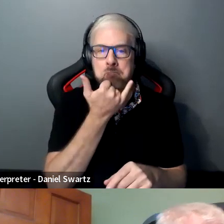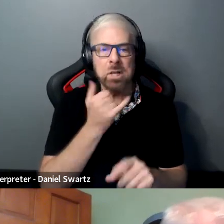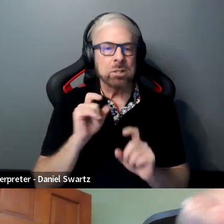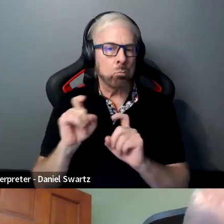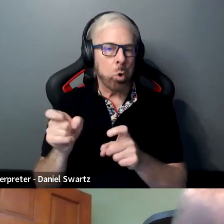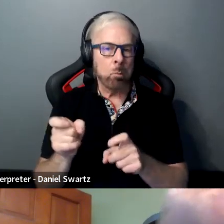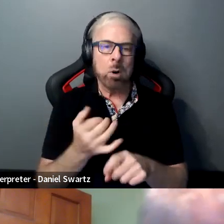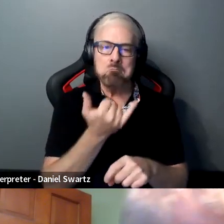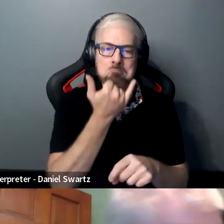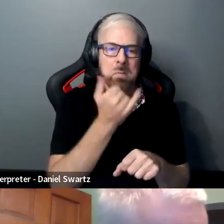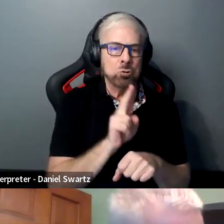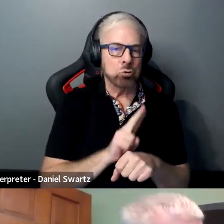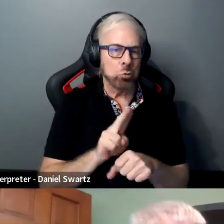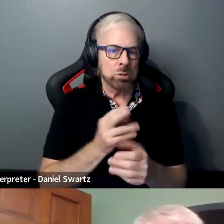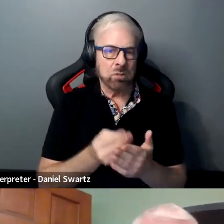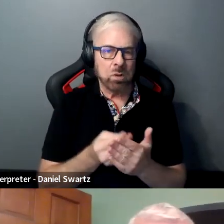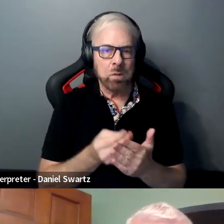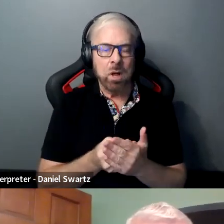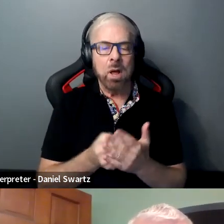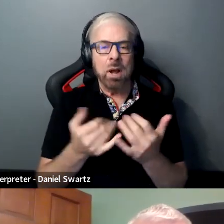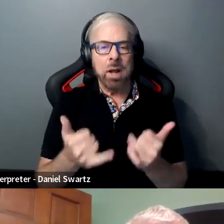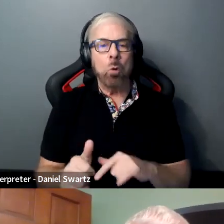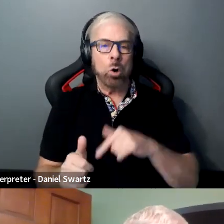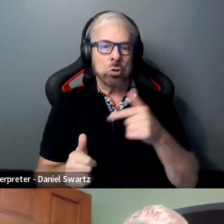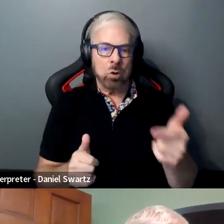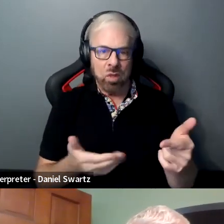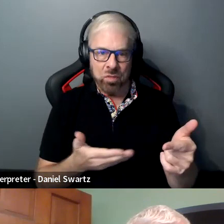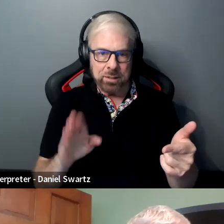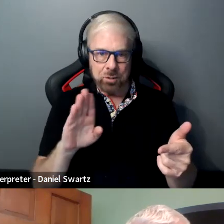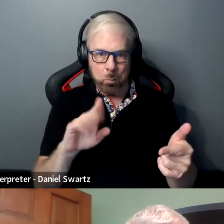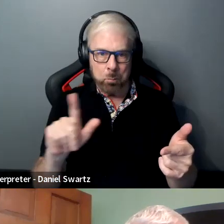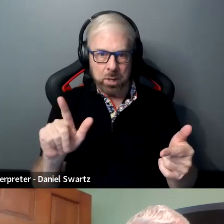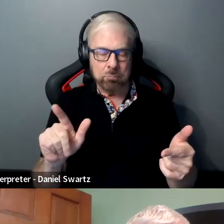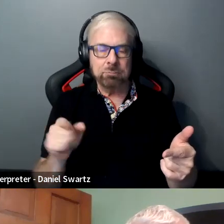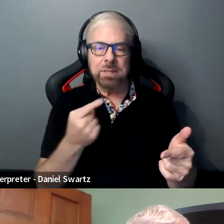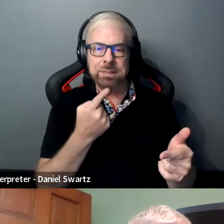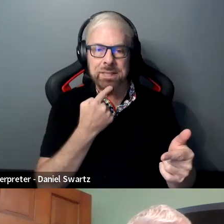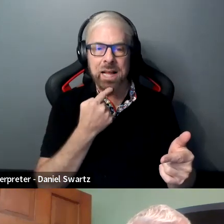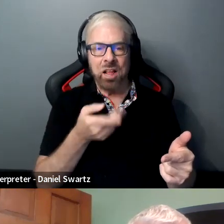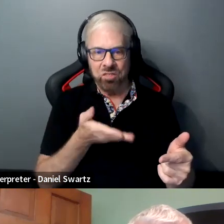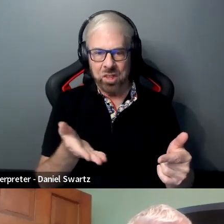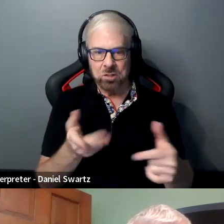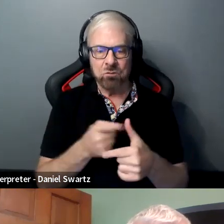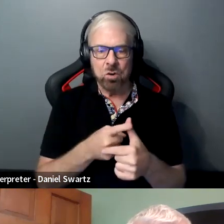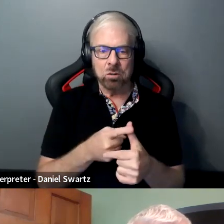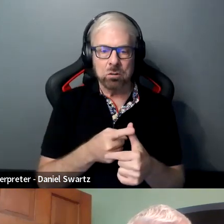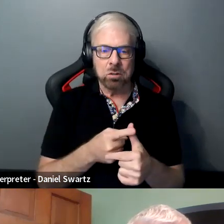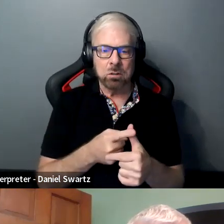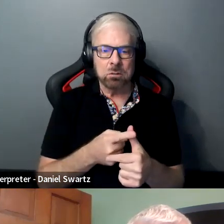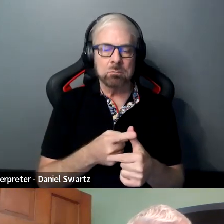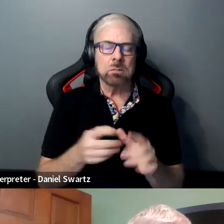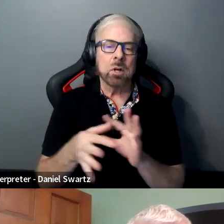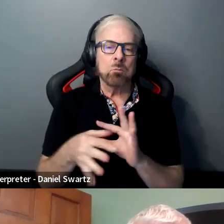funds. So I want to just turn things over to Bill by saying the following